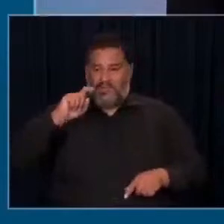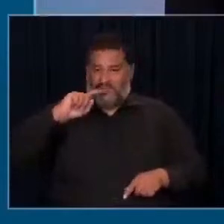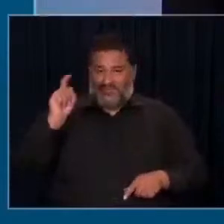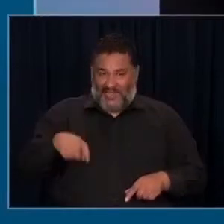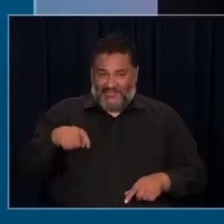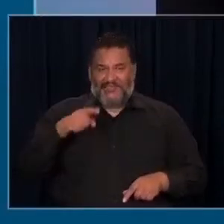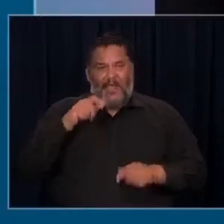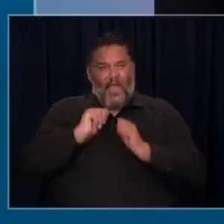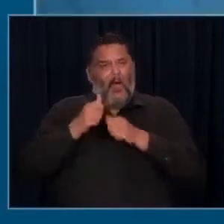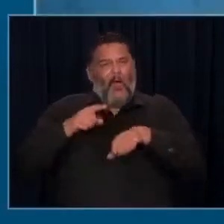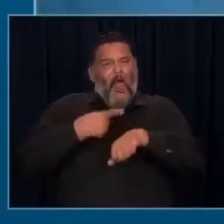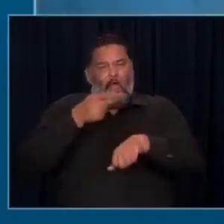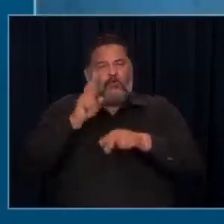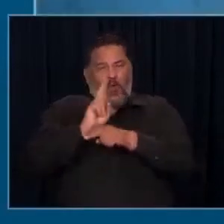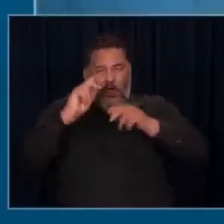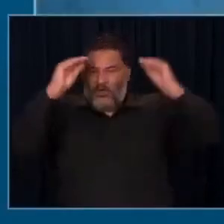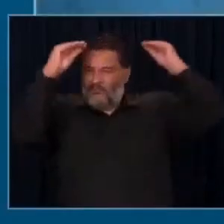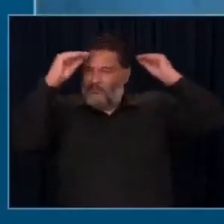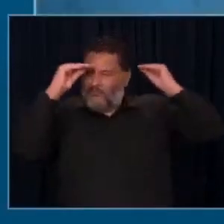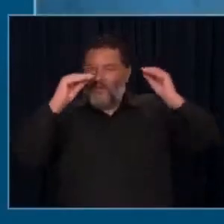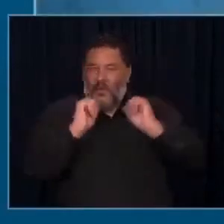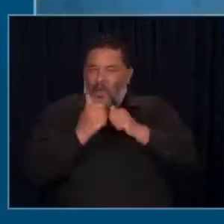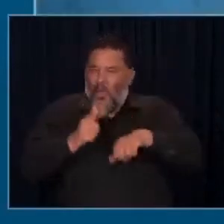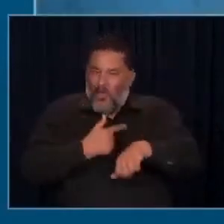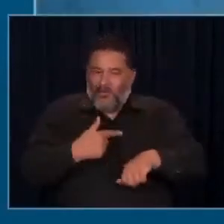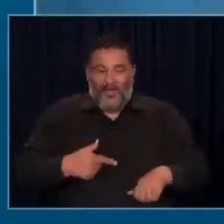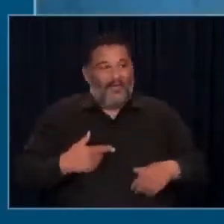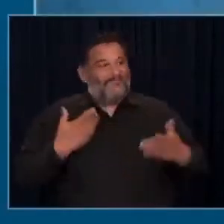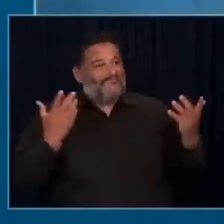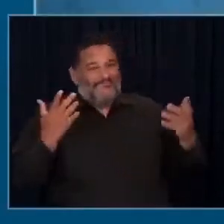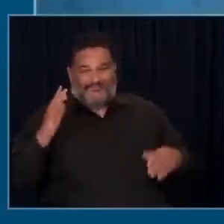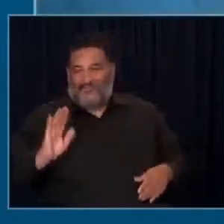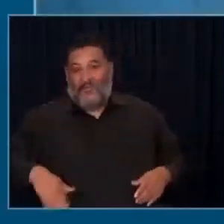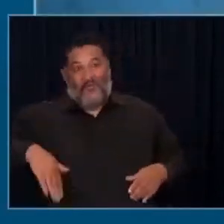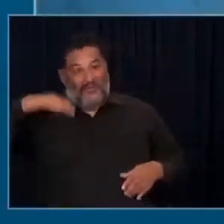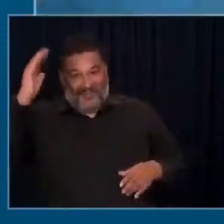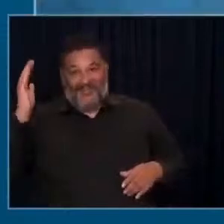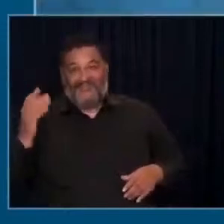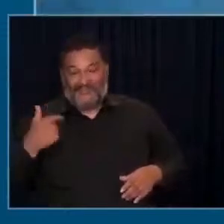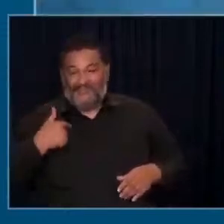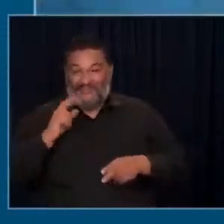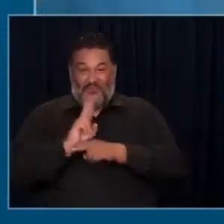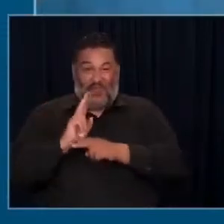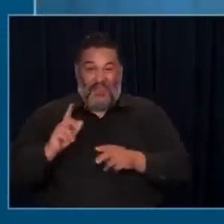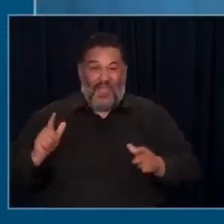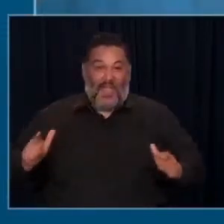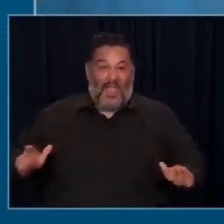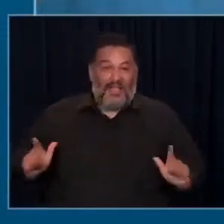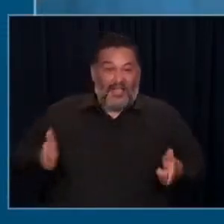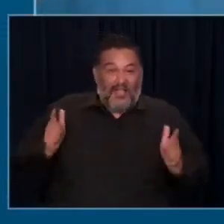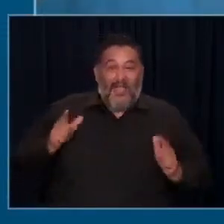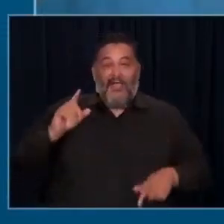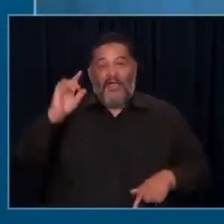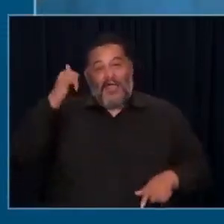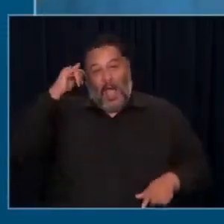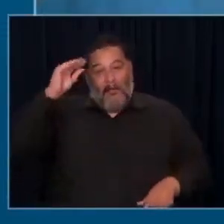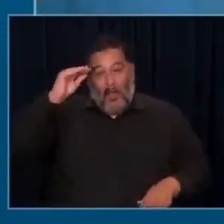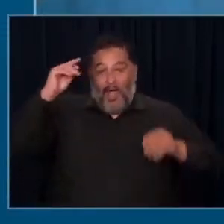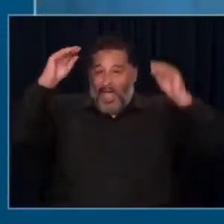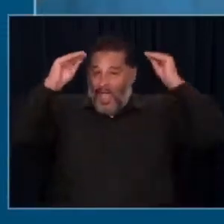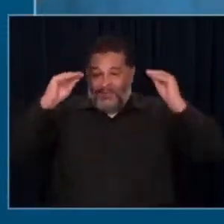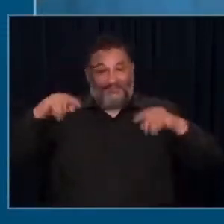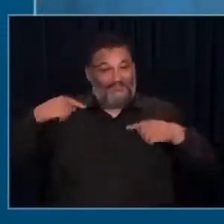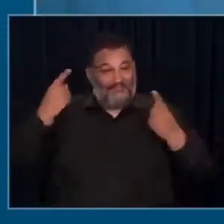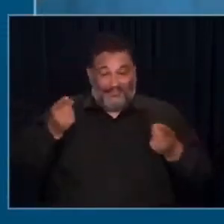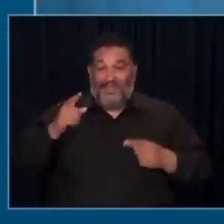signature? My gosh, pretty much all my life. I've worn a cowboy hat all my life, even at